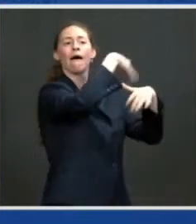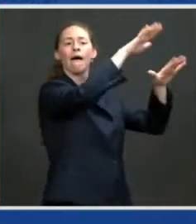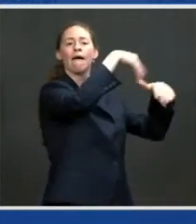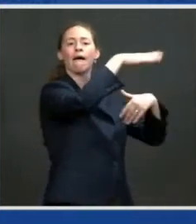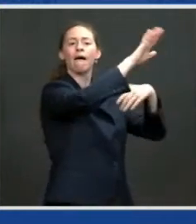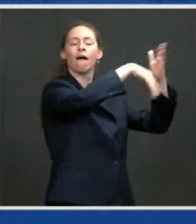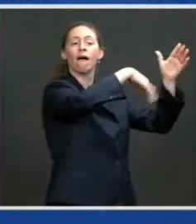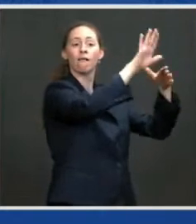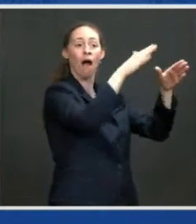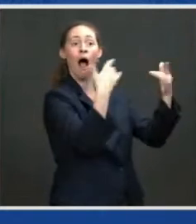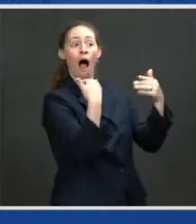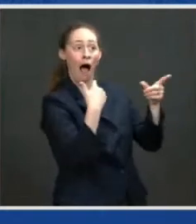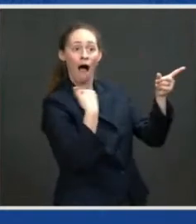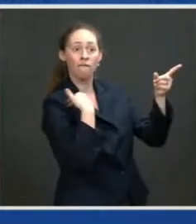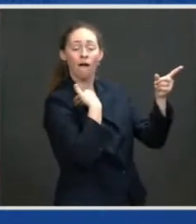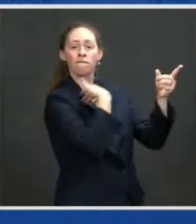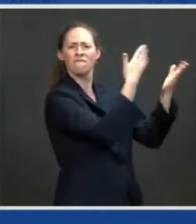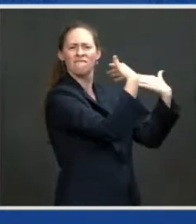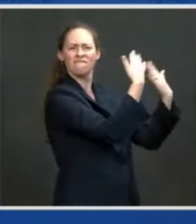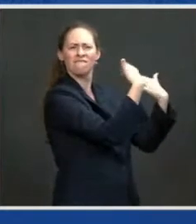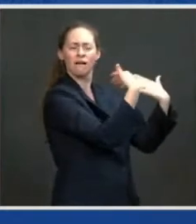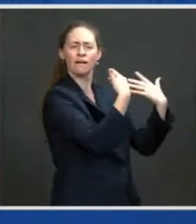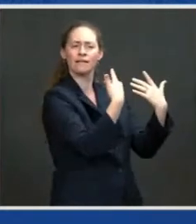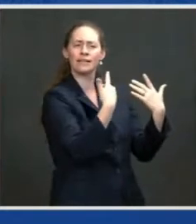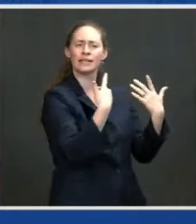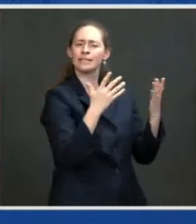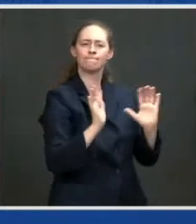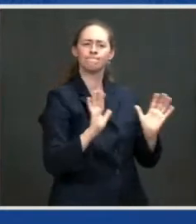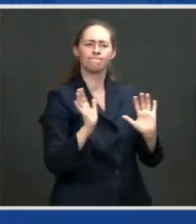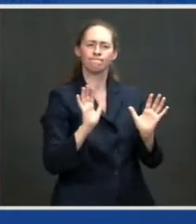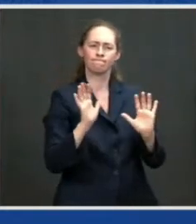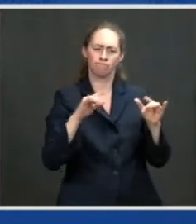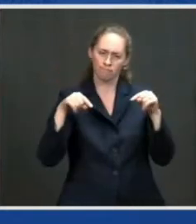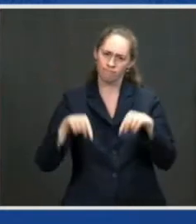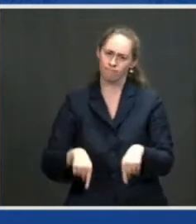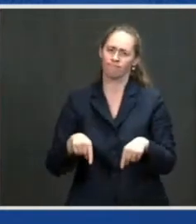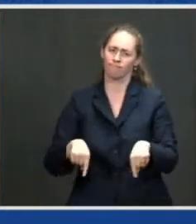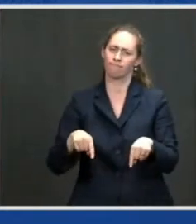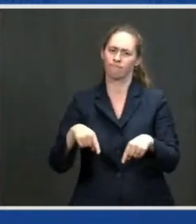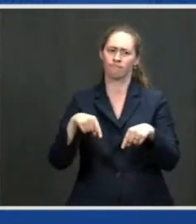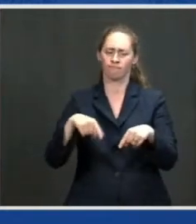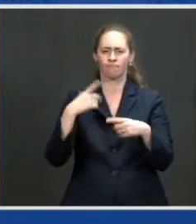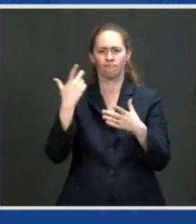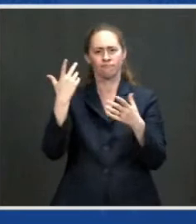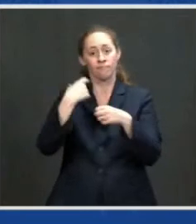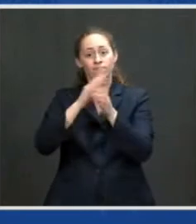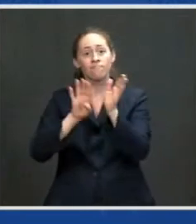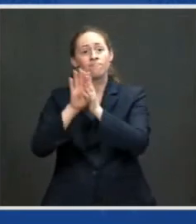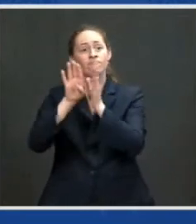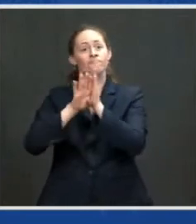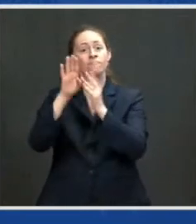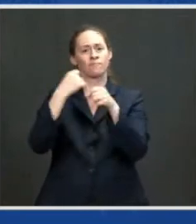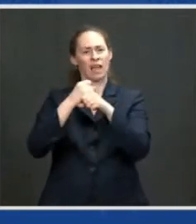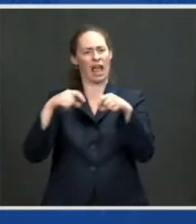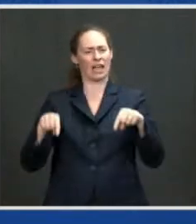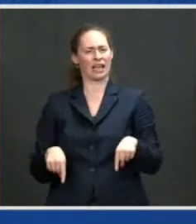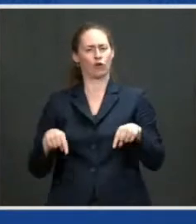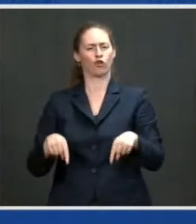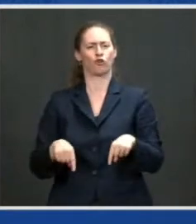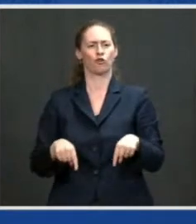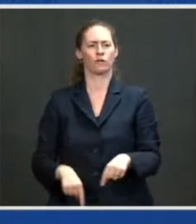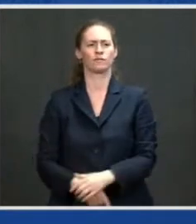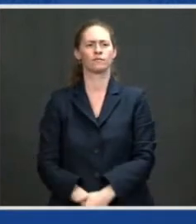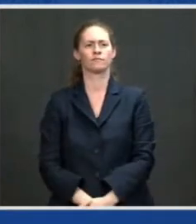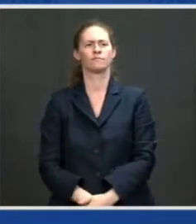I also think, and I'm pushing very hard, to make major investments in medicines and cures of the future.